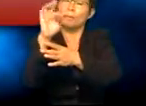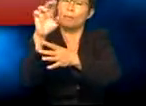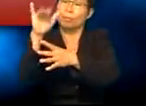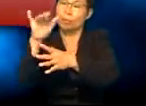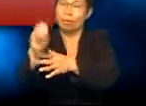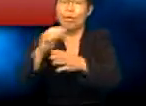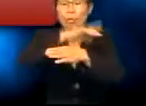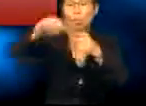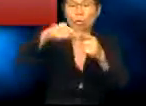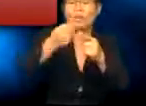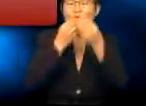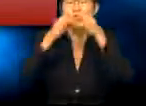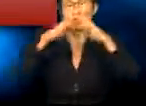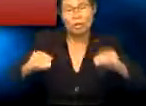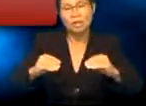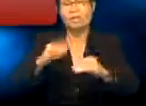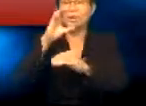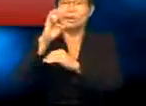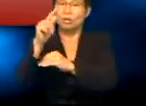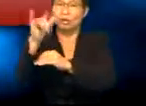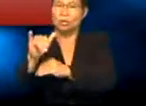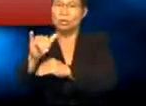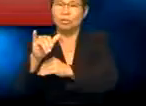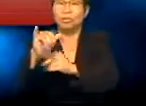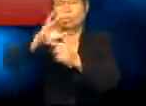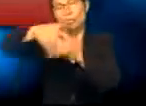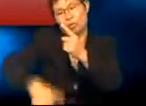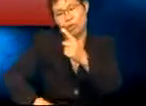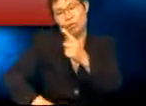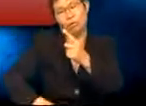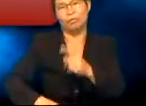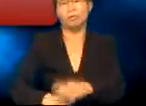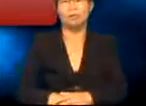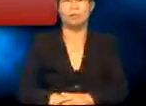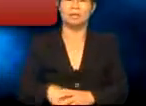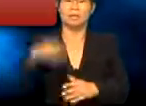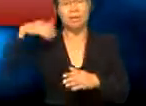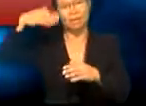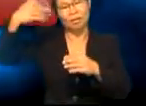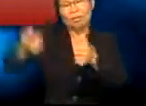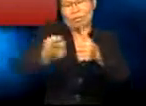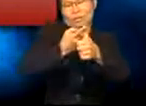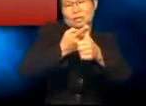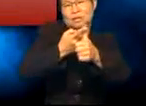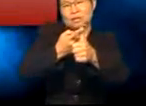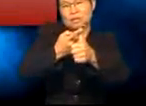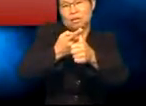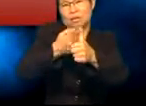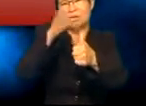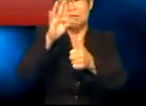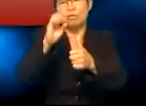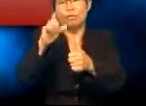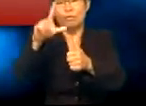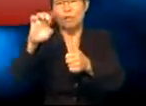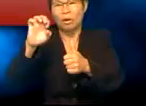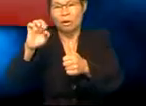is finished, the cotyledon will wither and drop off. Finally, the first foliage leaves